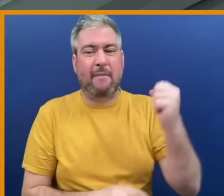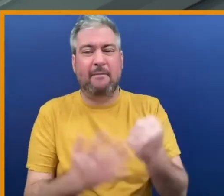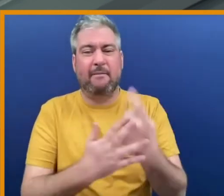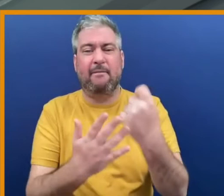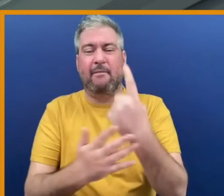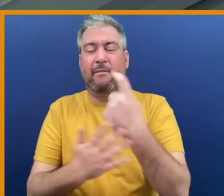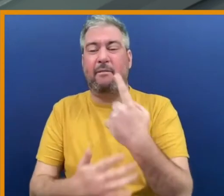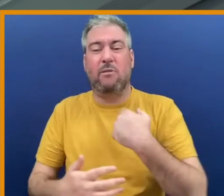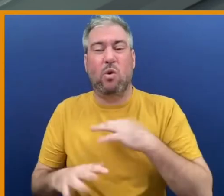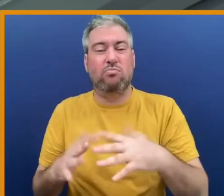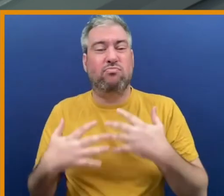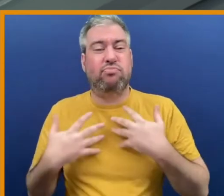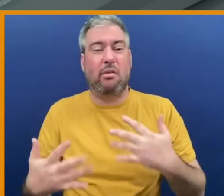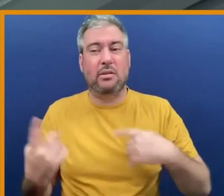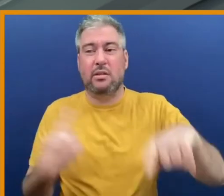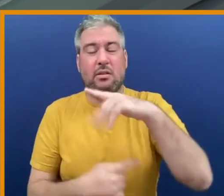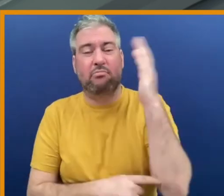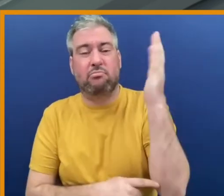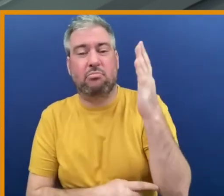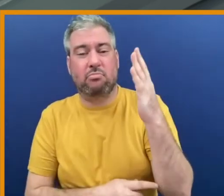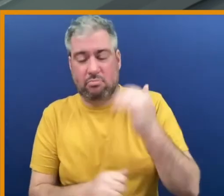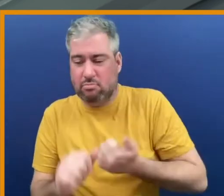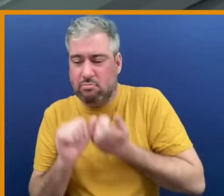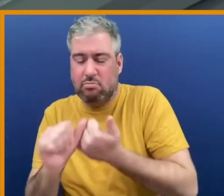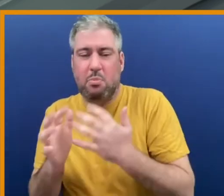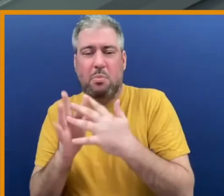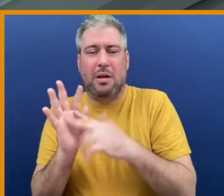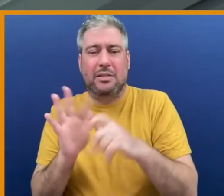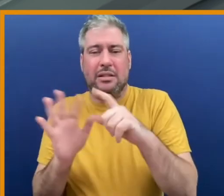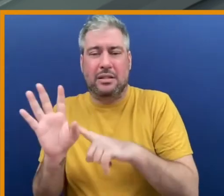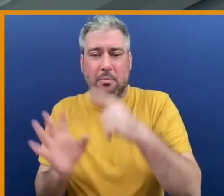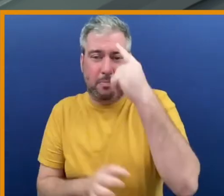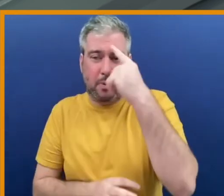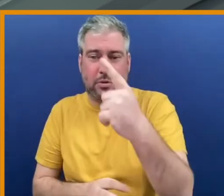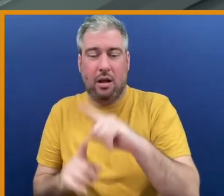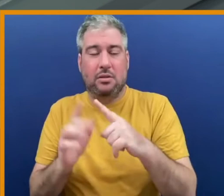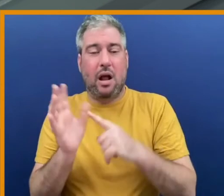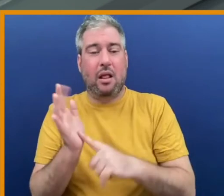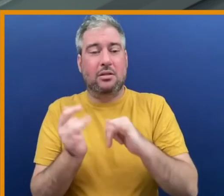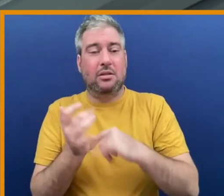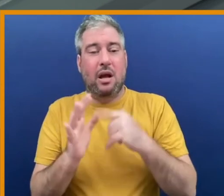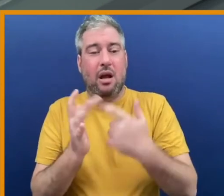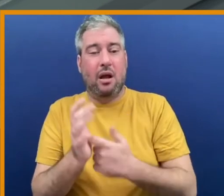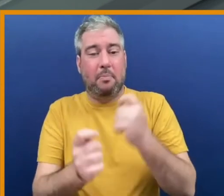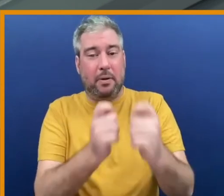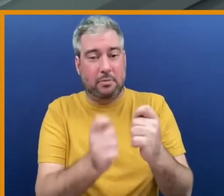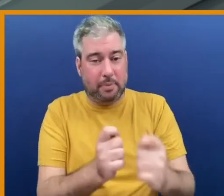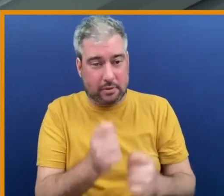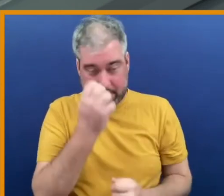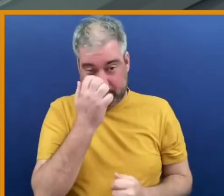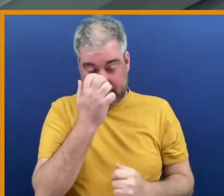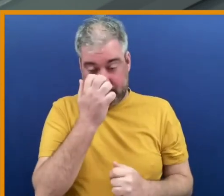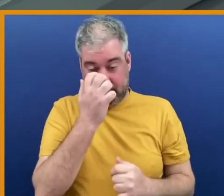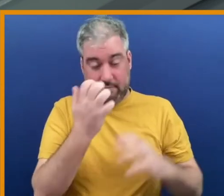motion and Alistair's amendment. So previous prime ministers and previous governments, they've all had their failings. However, it's been a long